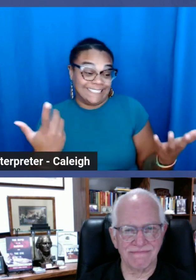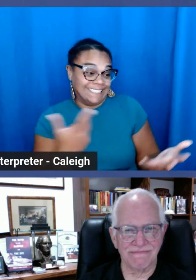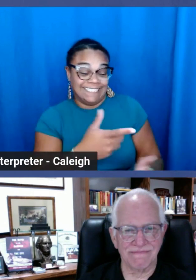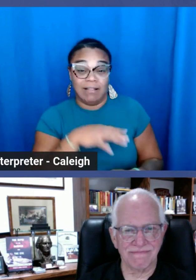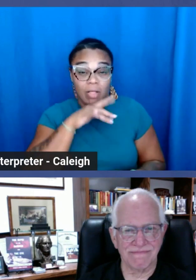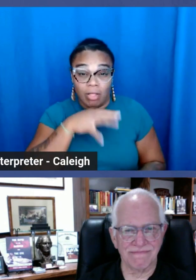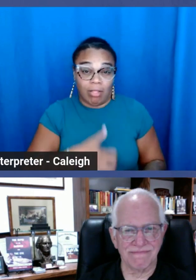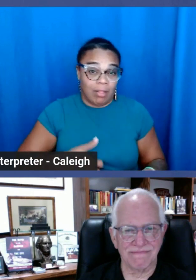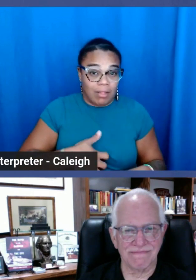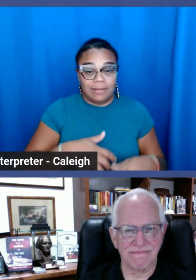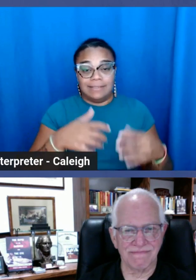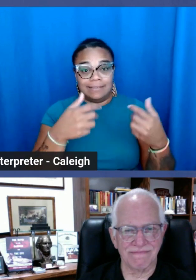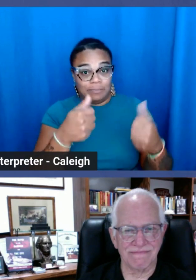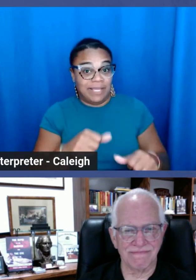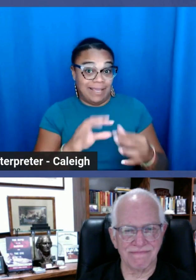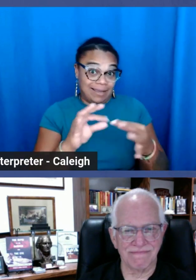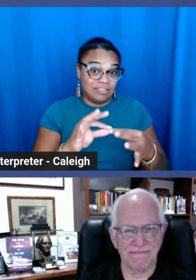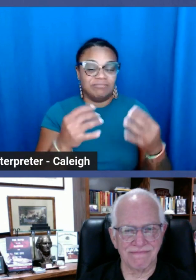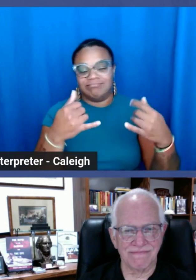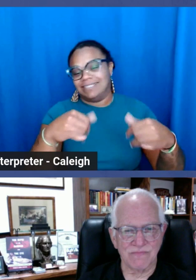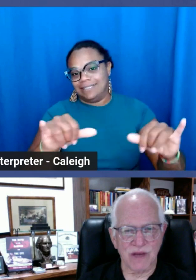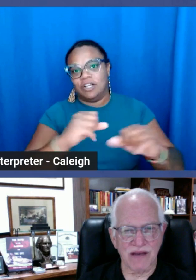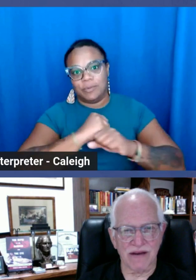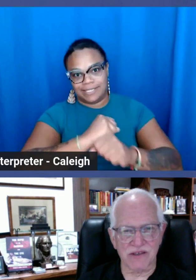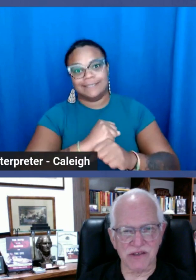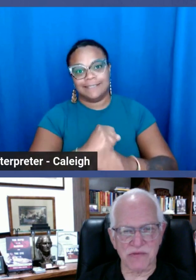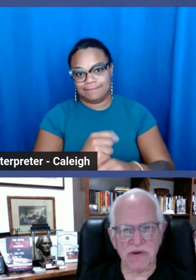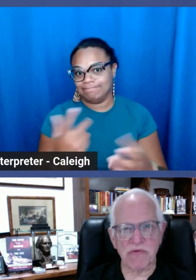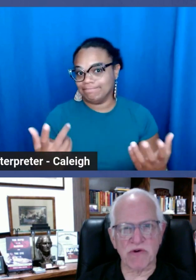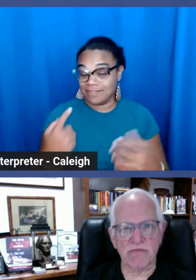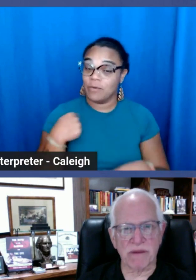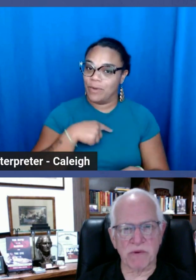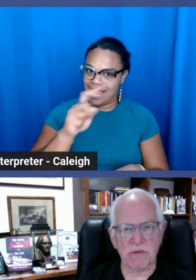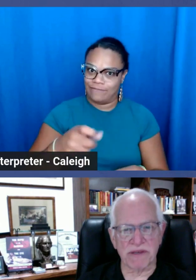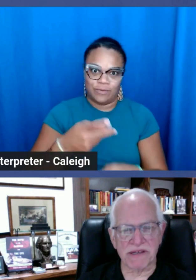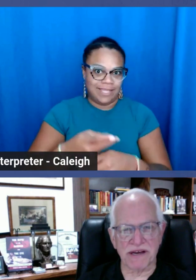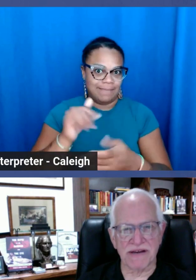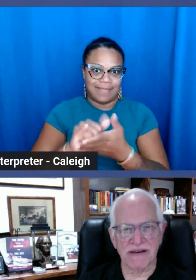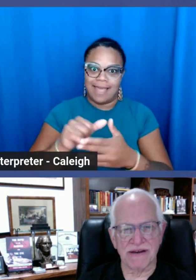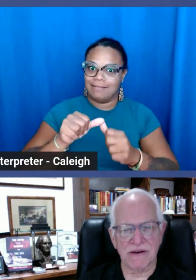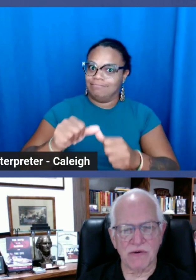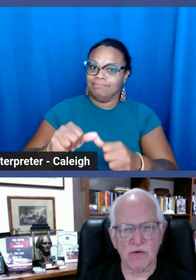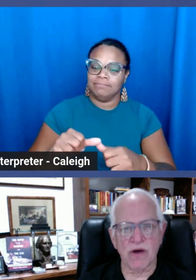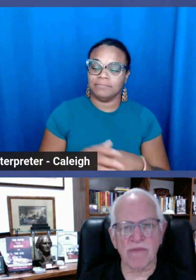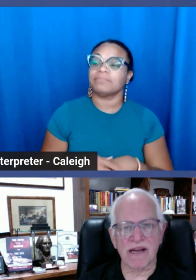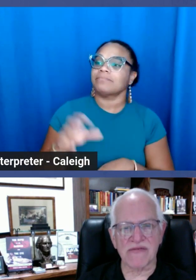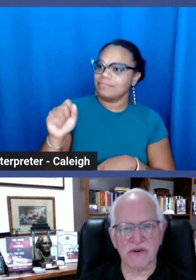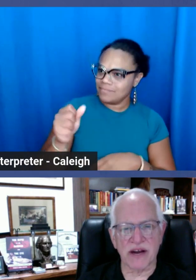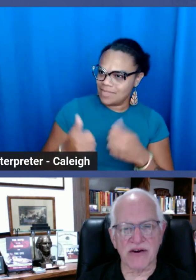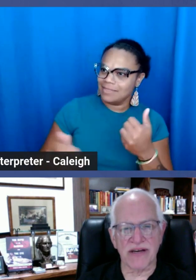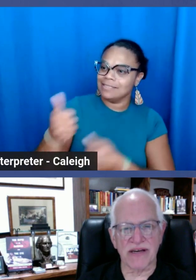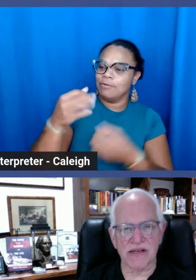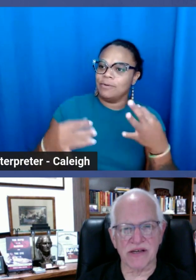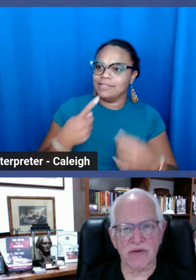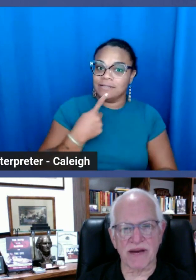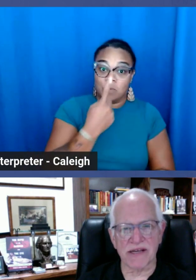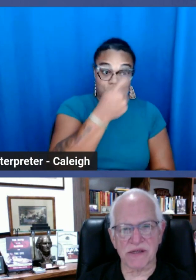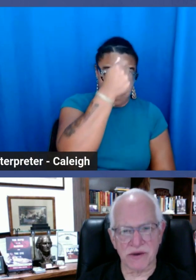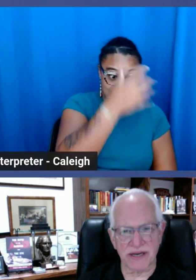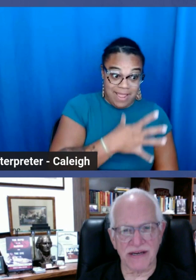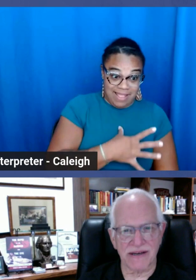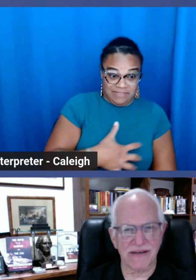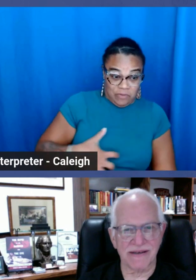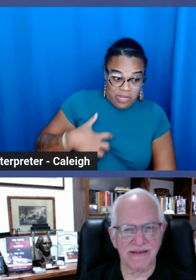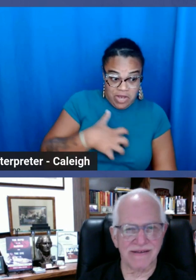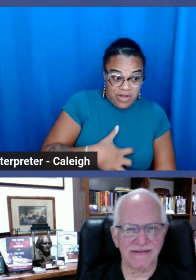protection. And that's where we have to hold the line. Yeah, as the Supreme Court memorably said, one man's vulgarity is another man's